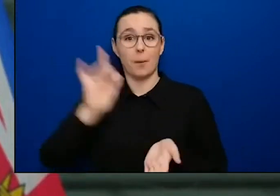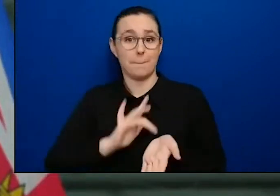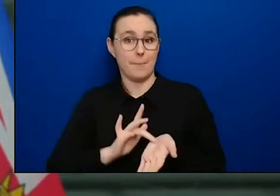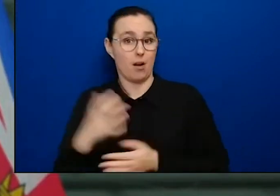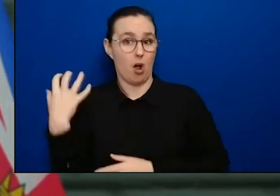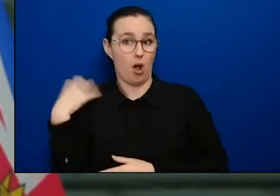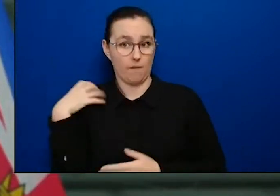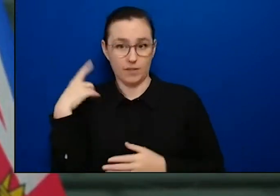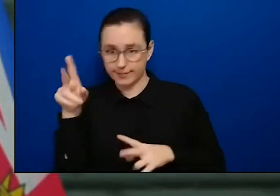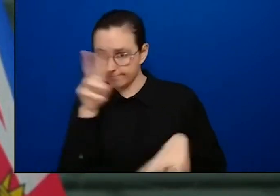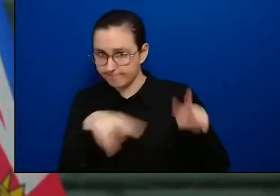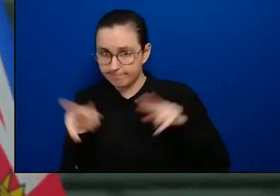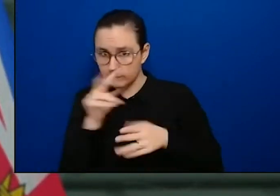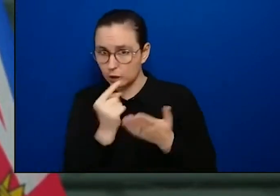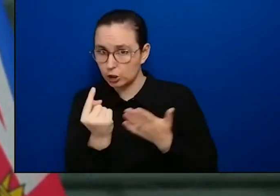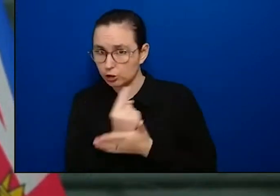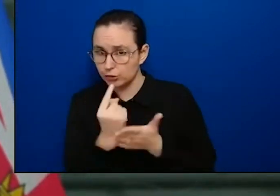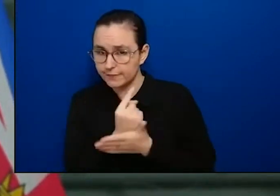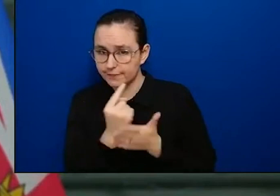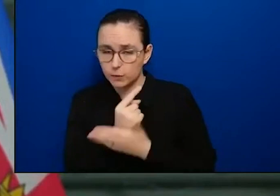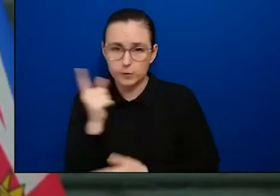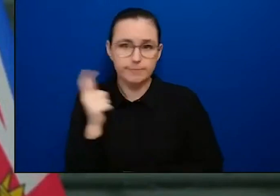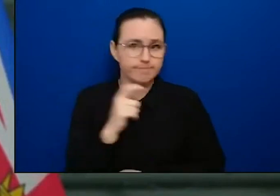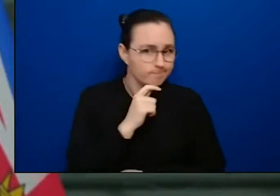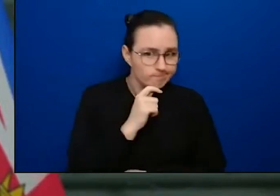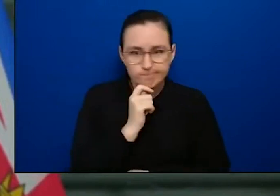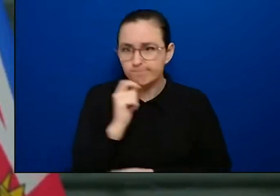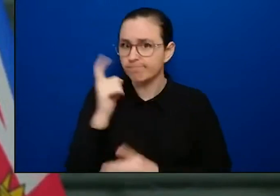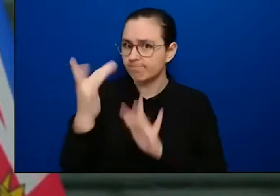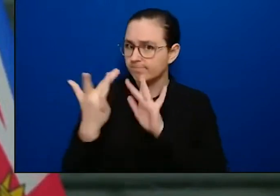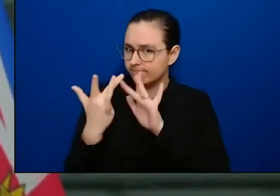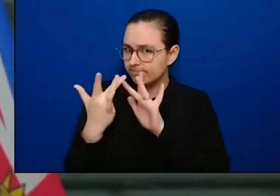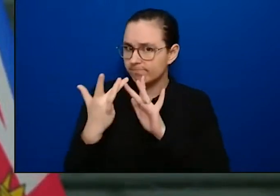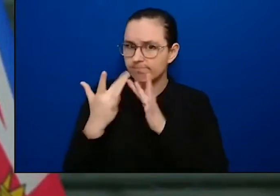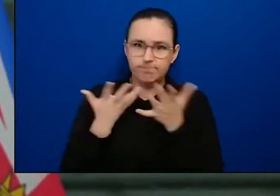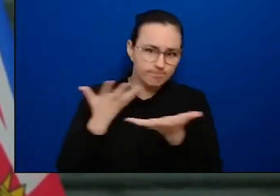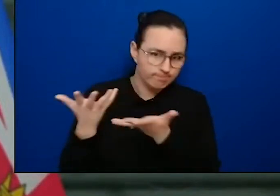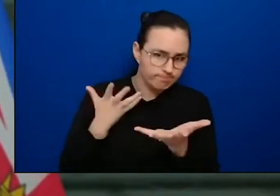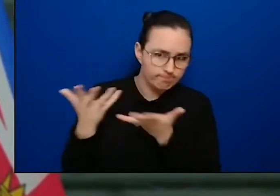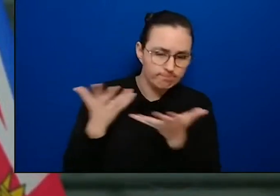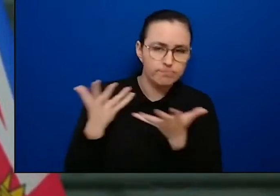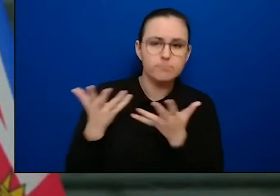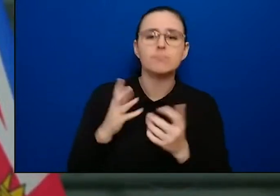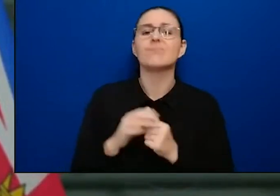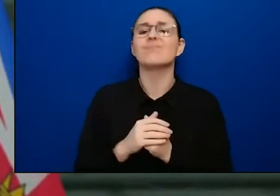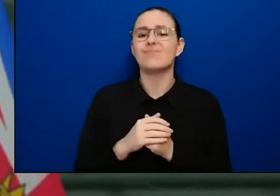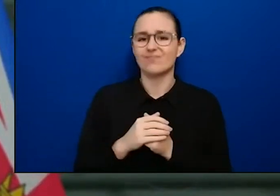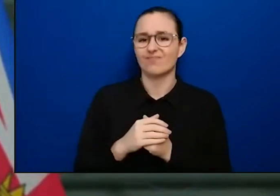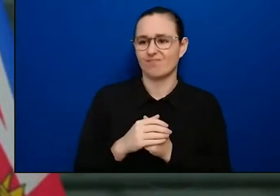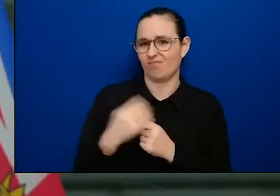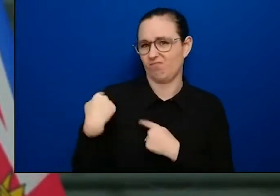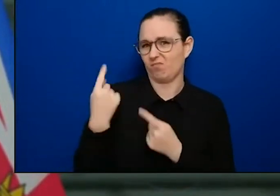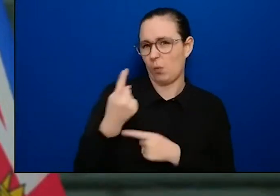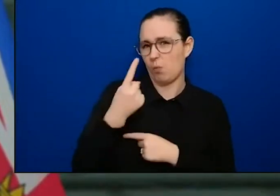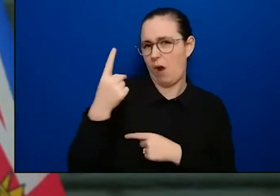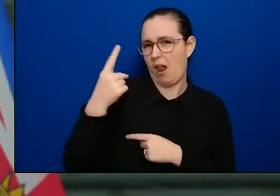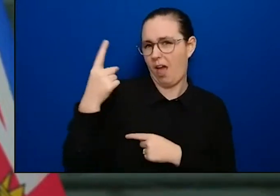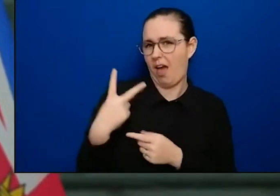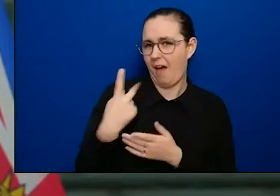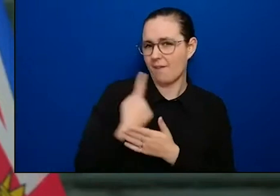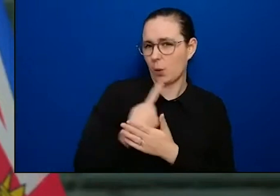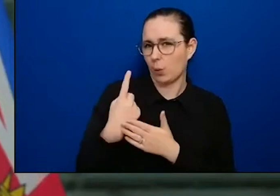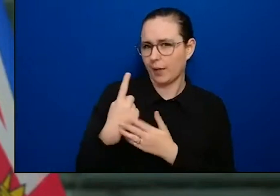and we've been in a transition period, as I've mentioned over the last week and a bit, to try and ensure that we